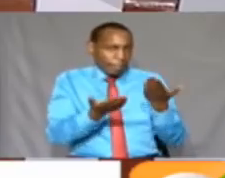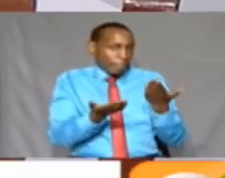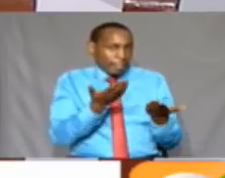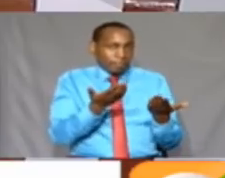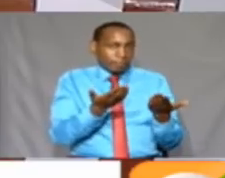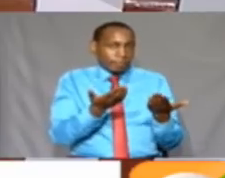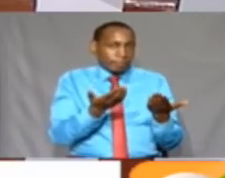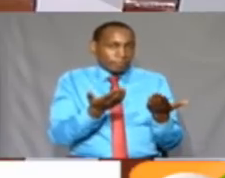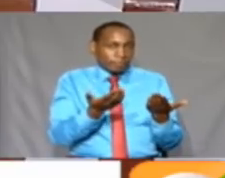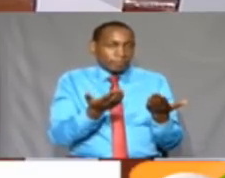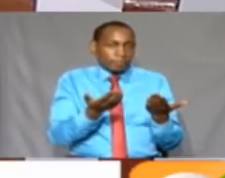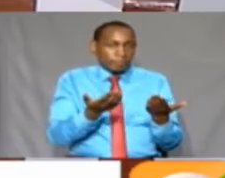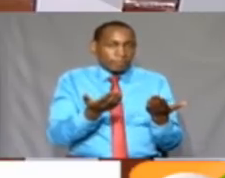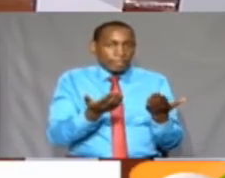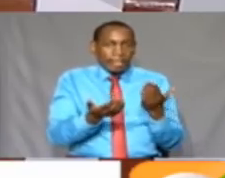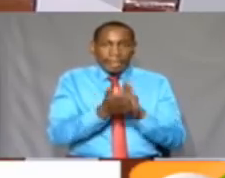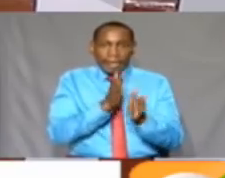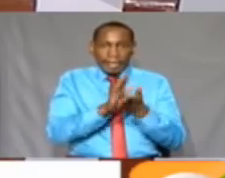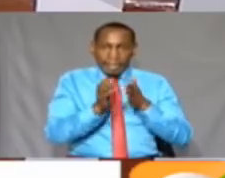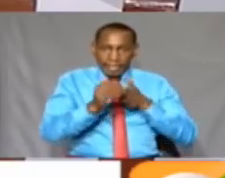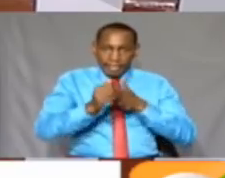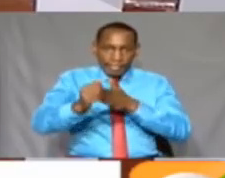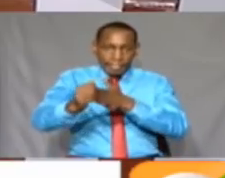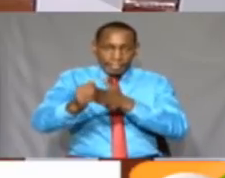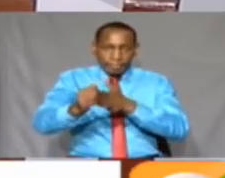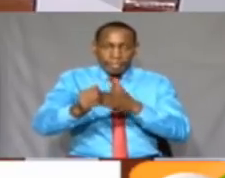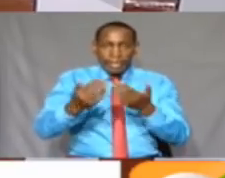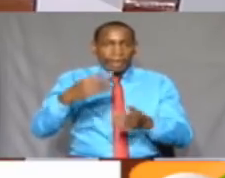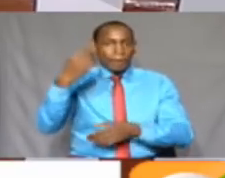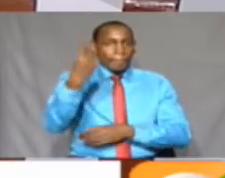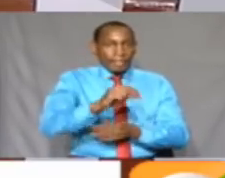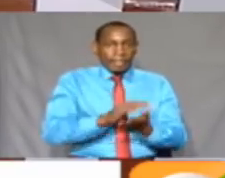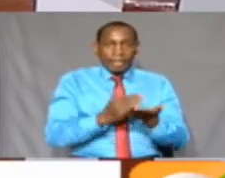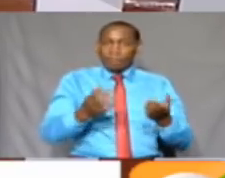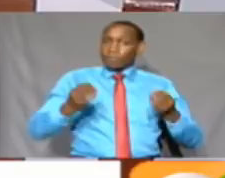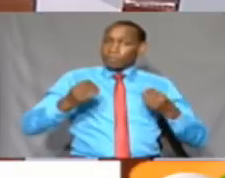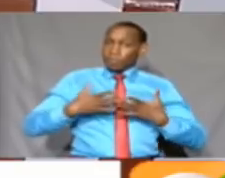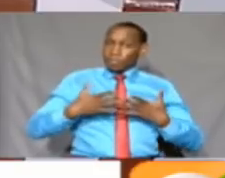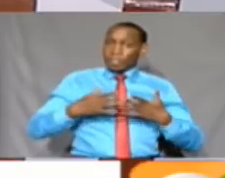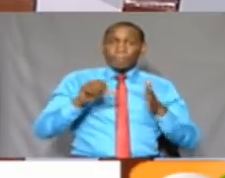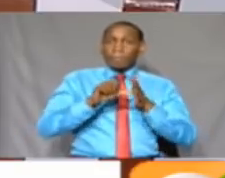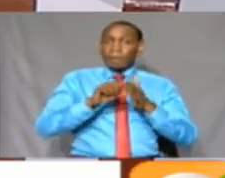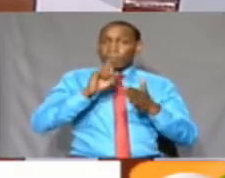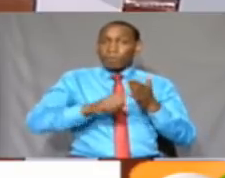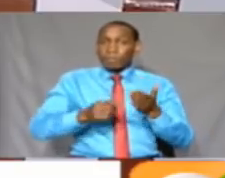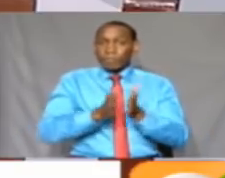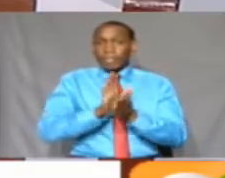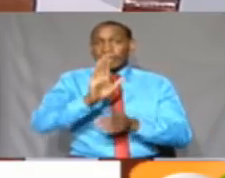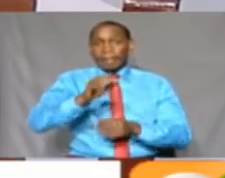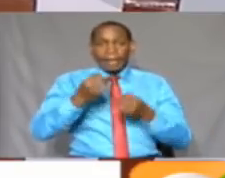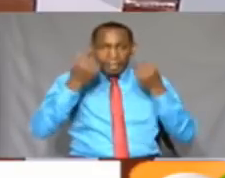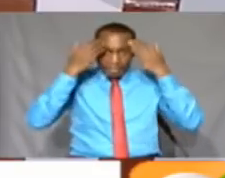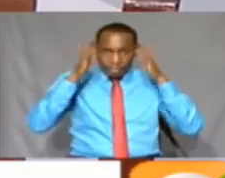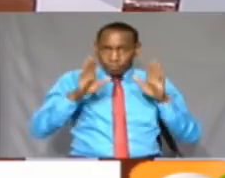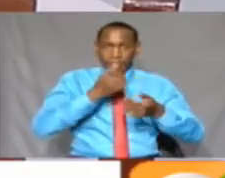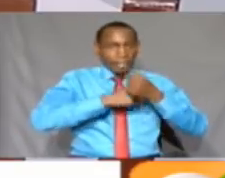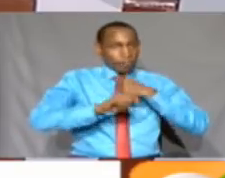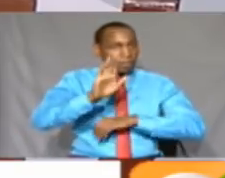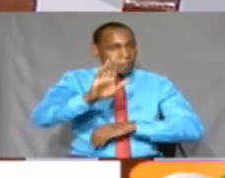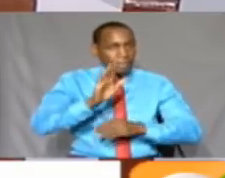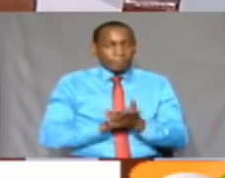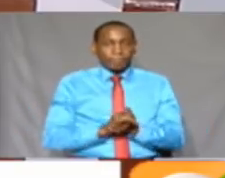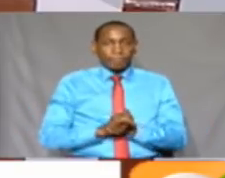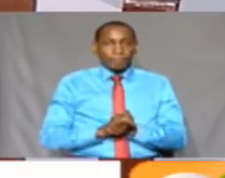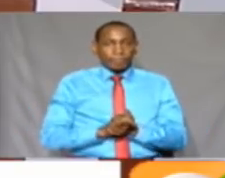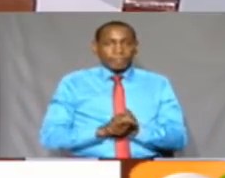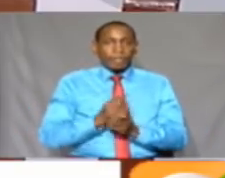apparently has no guidance. And suddenly you can, he may be like, what's the matter with you? Yeah. He doesn't understand what you're doing. No. So